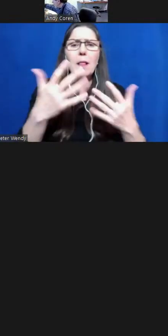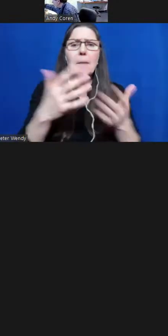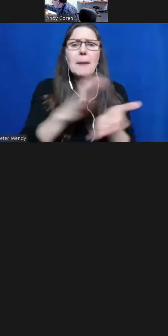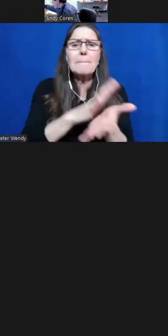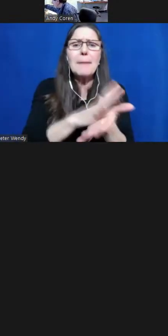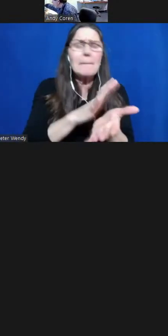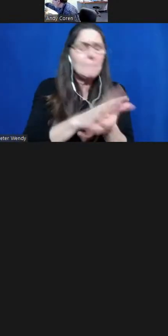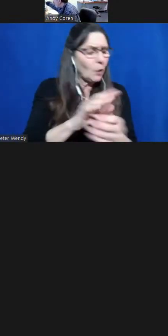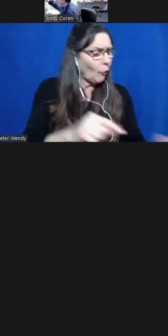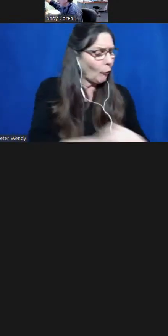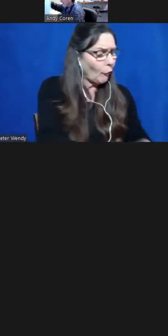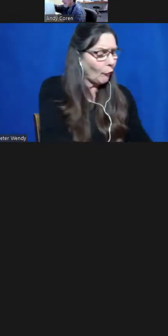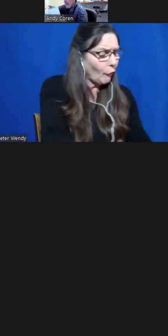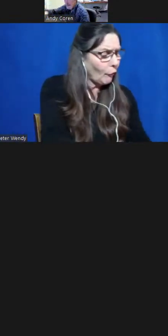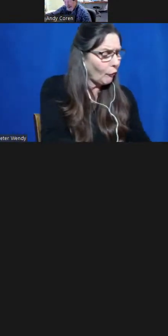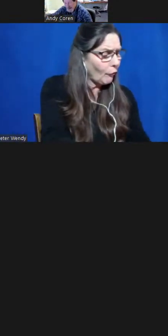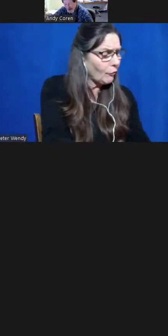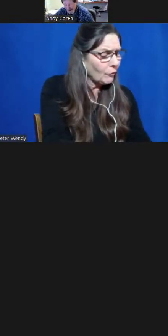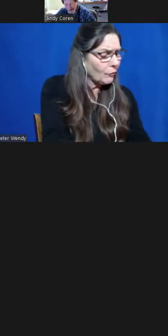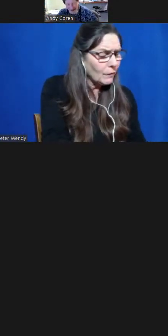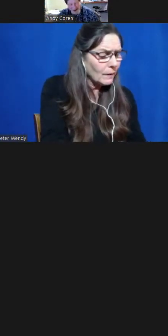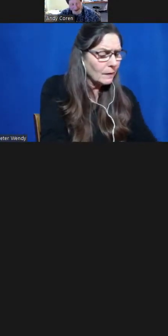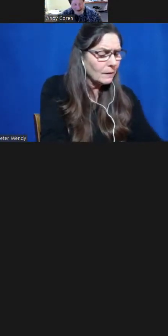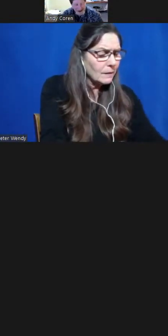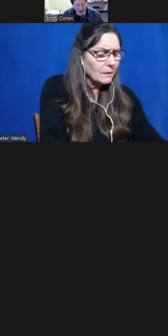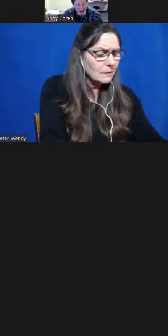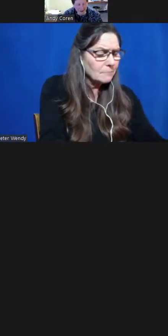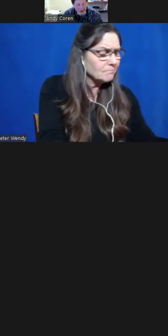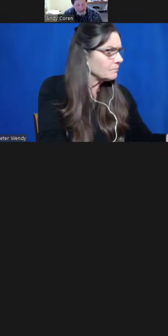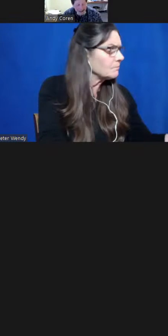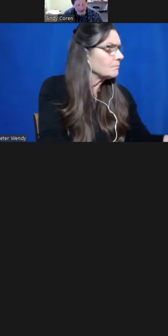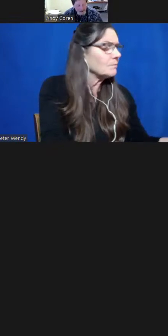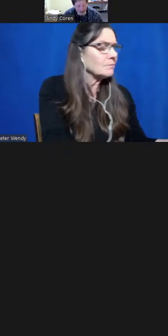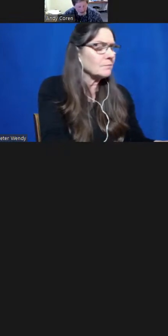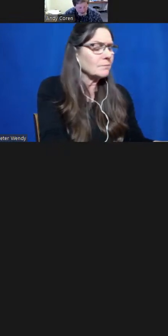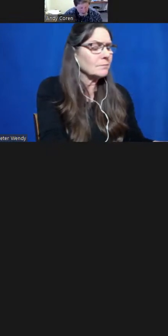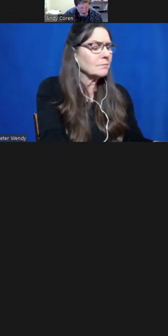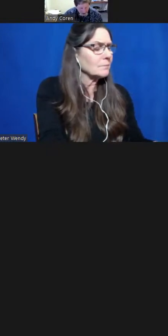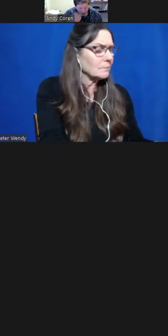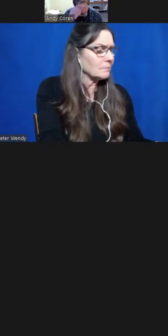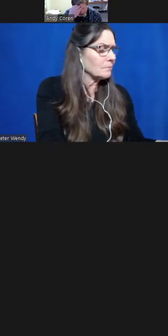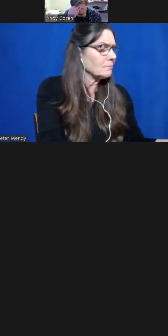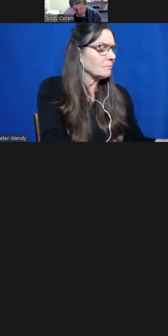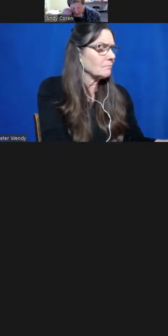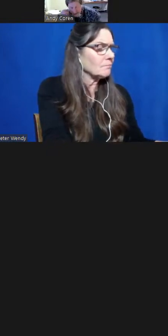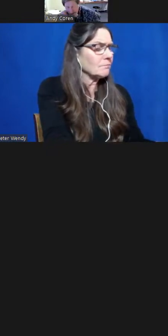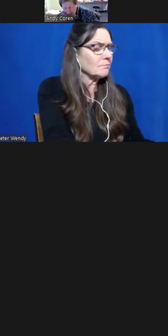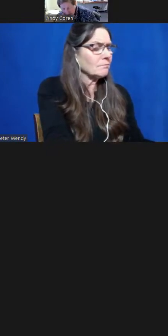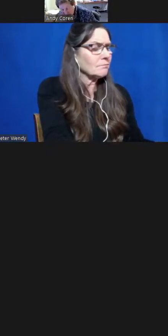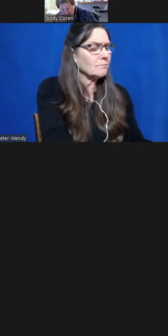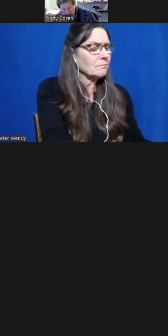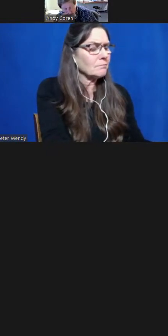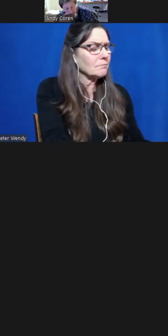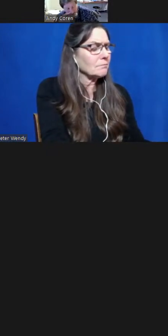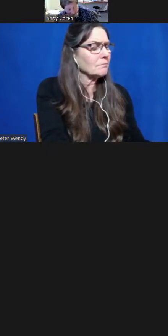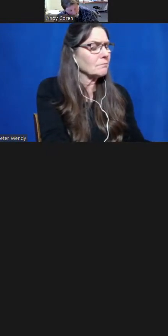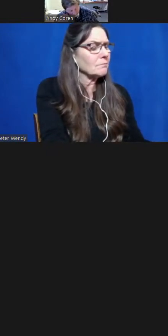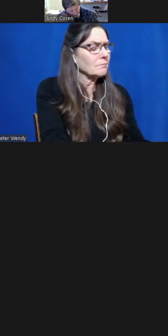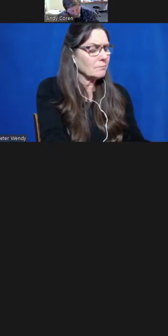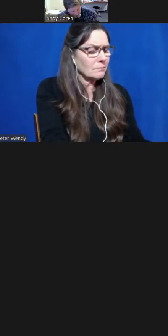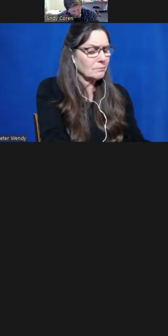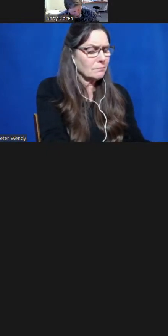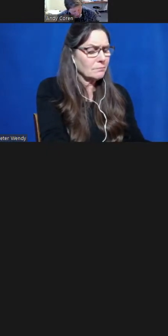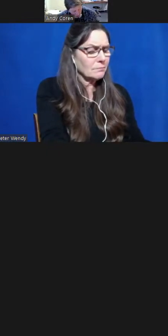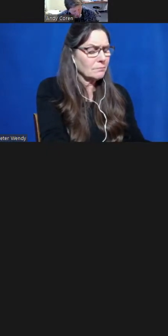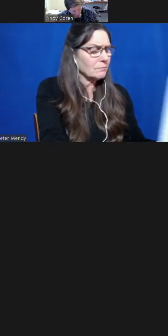here. I'll keep everything in my head, but there are some that are available